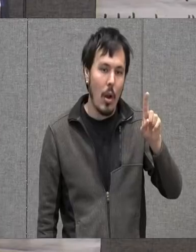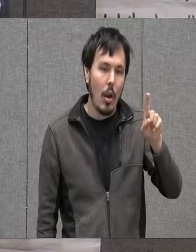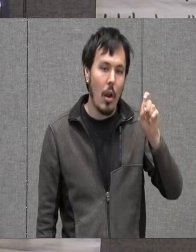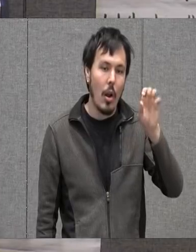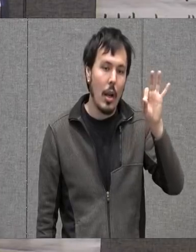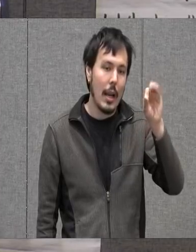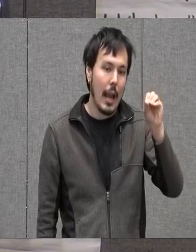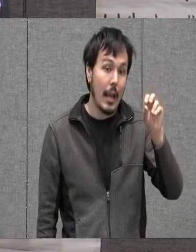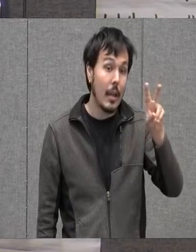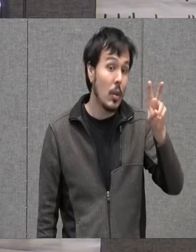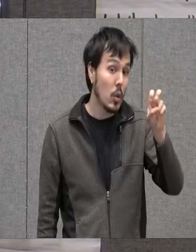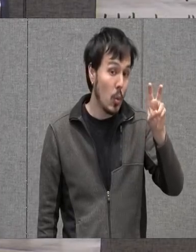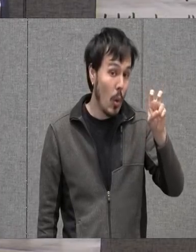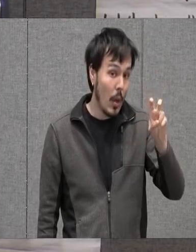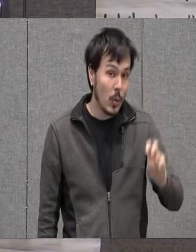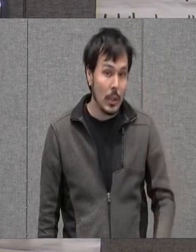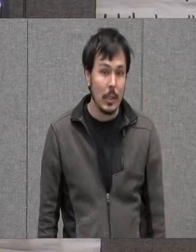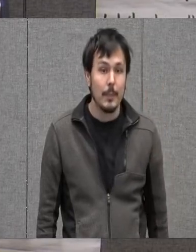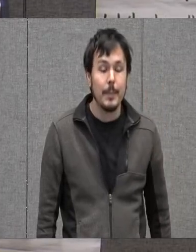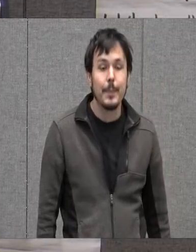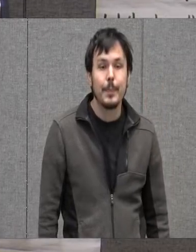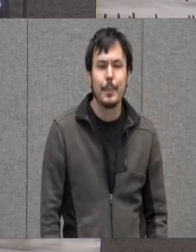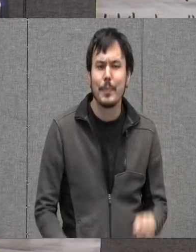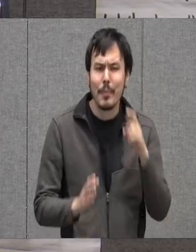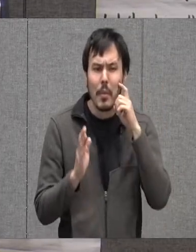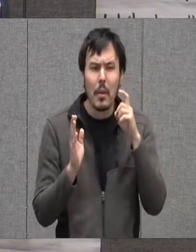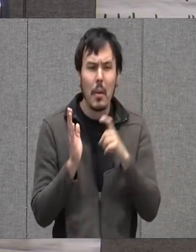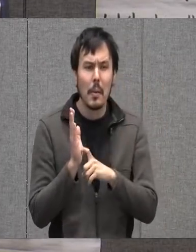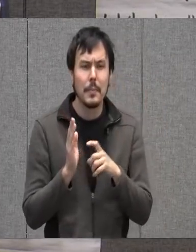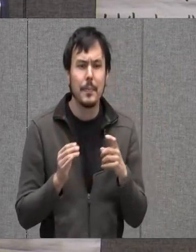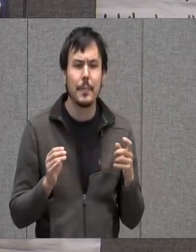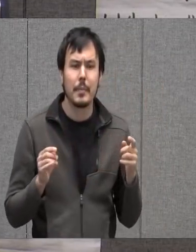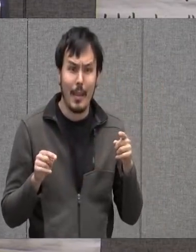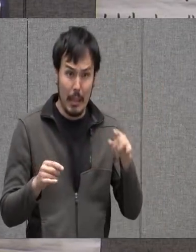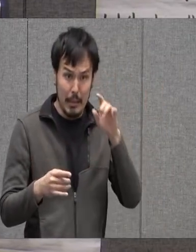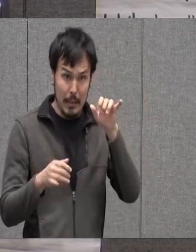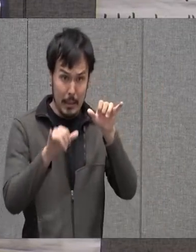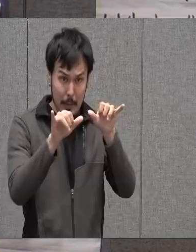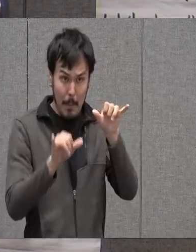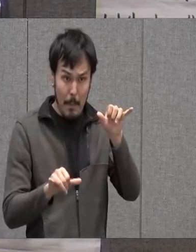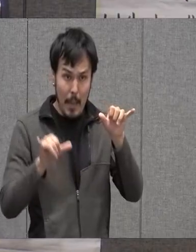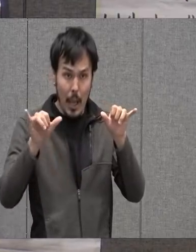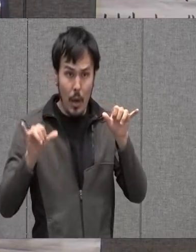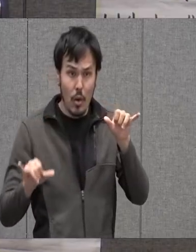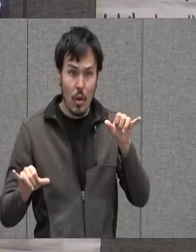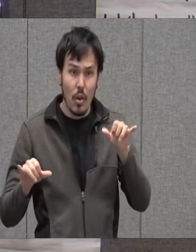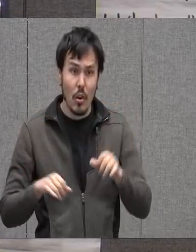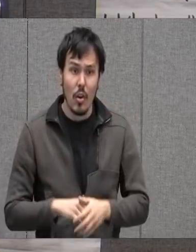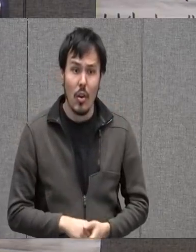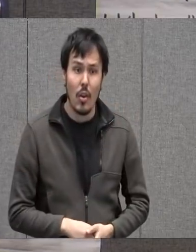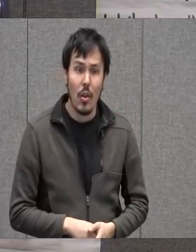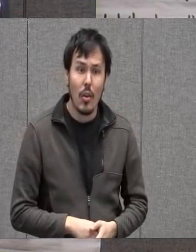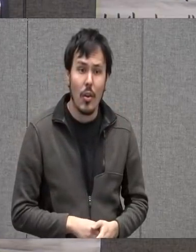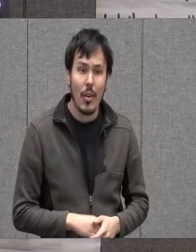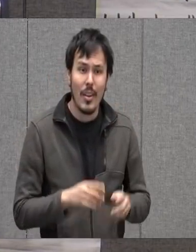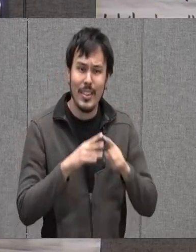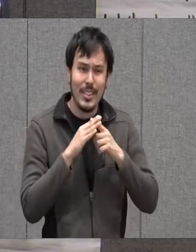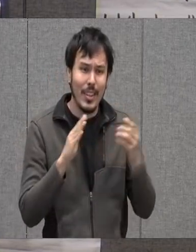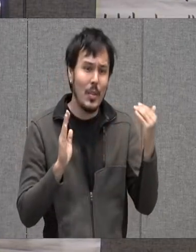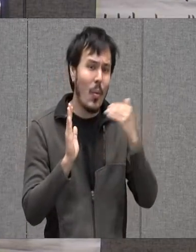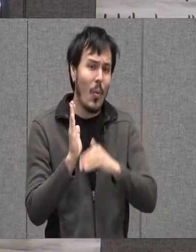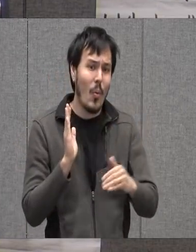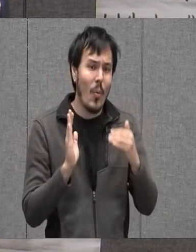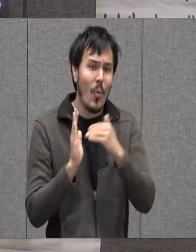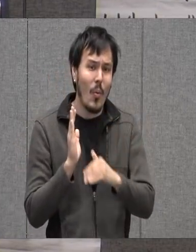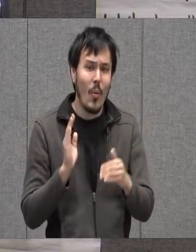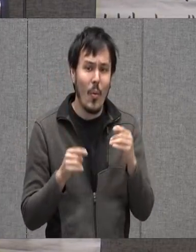190, 200. Do you notice how this pattern just starts over again once we